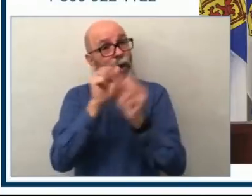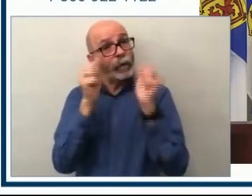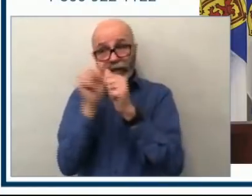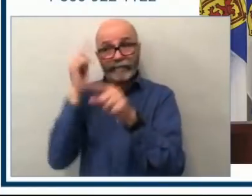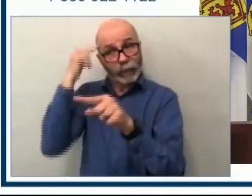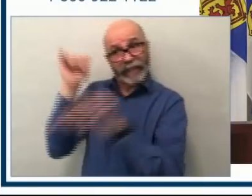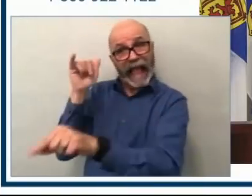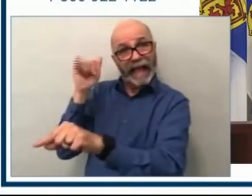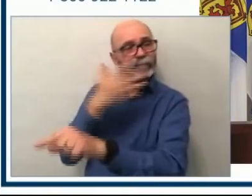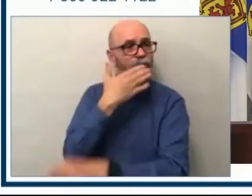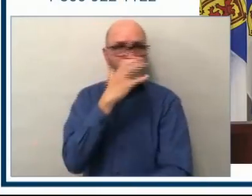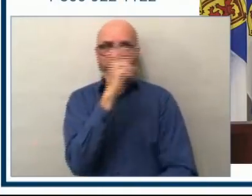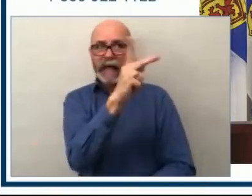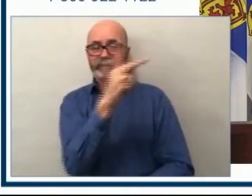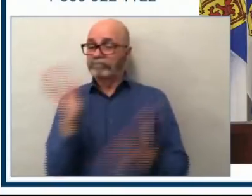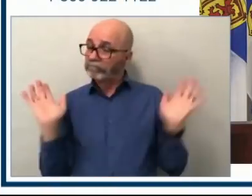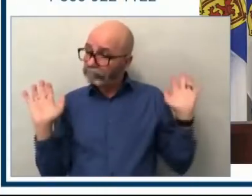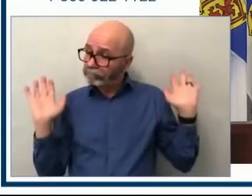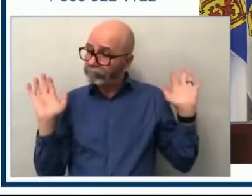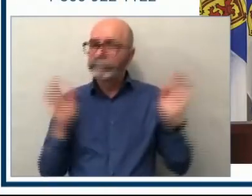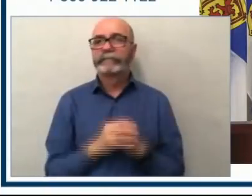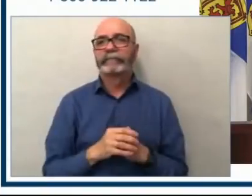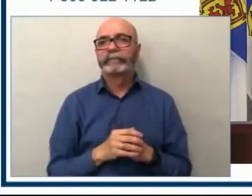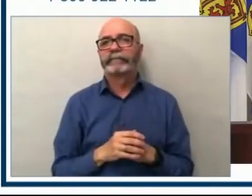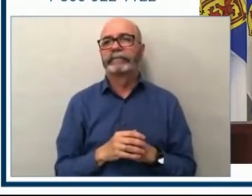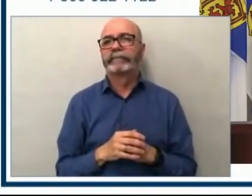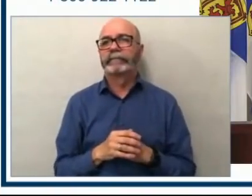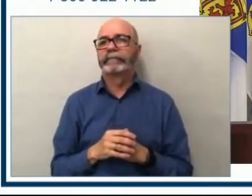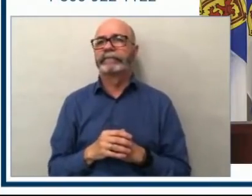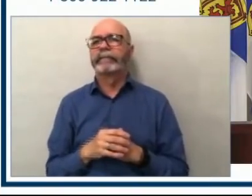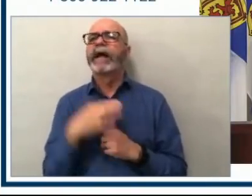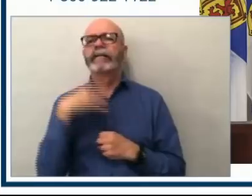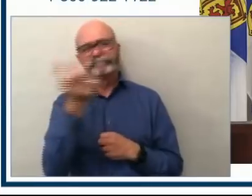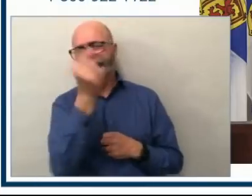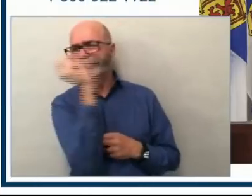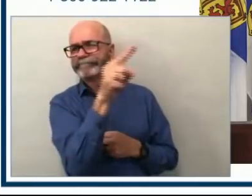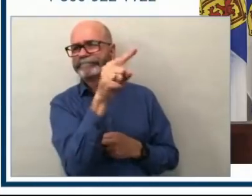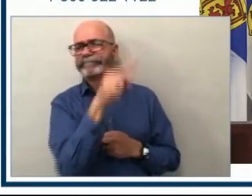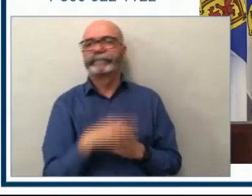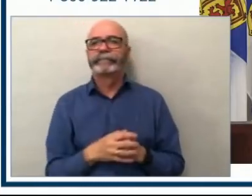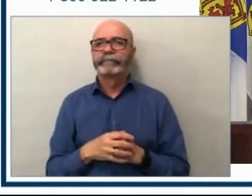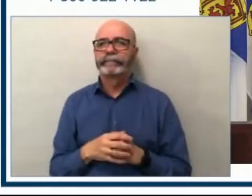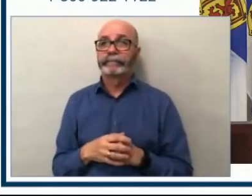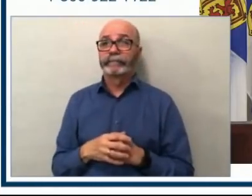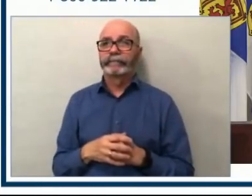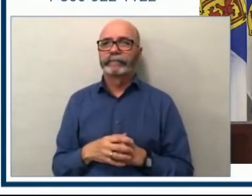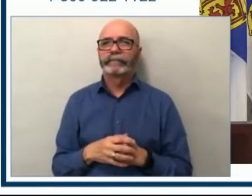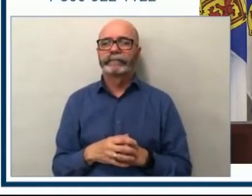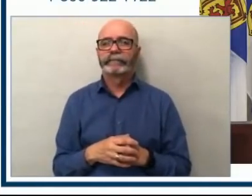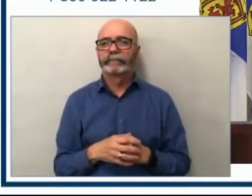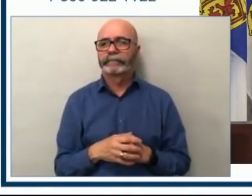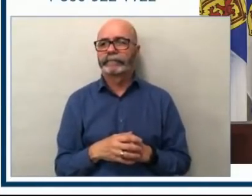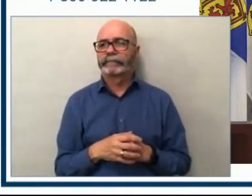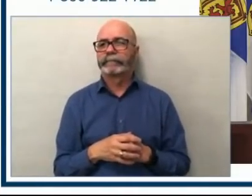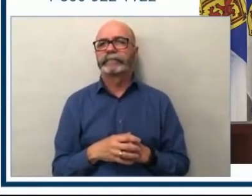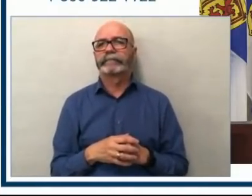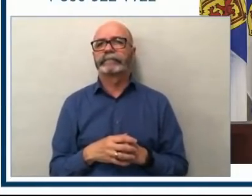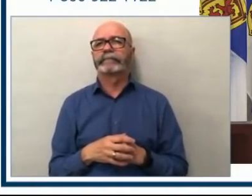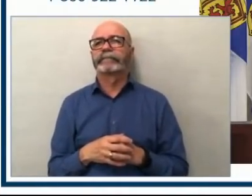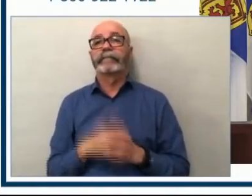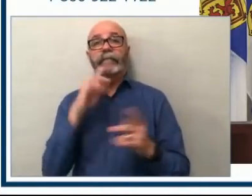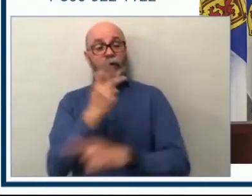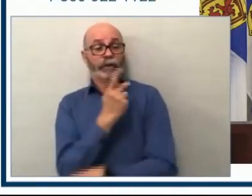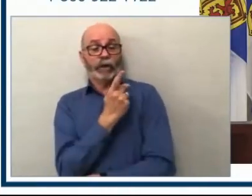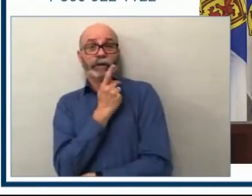posing any sort of value judgment on the case, only suggesting that the province is a respondent in the case. That was